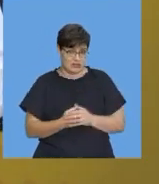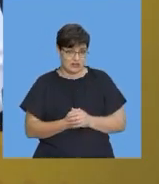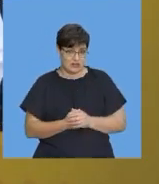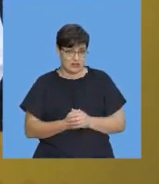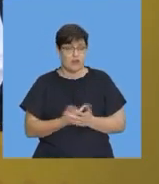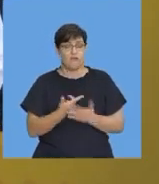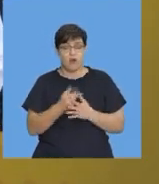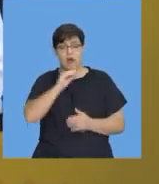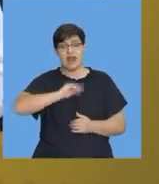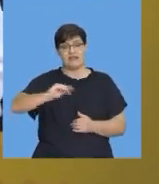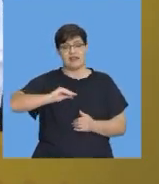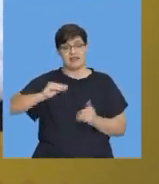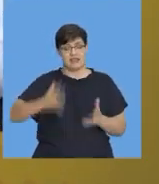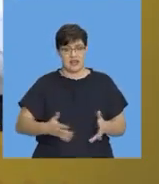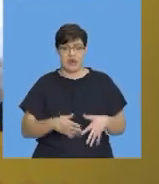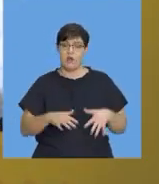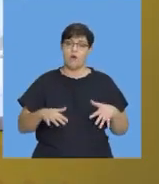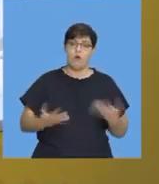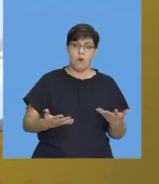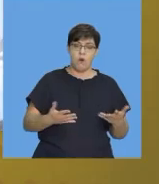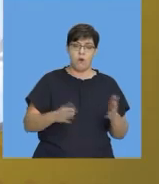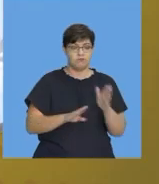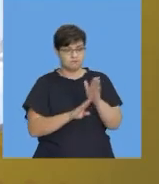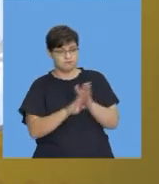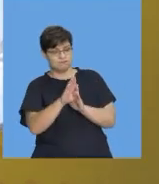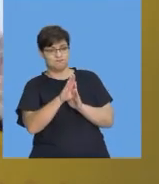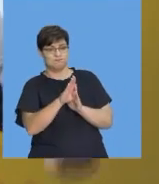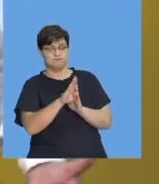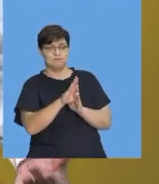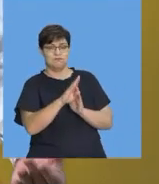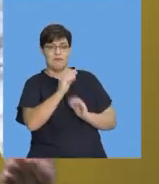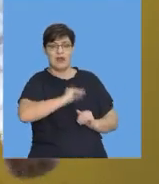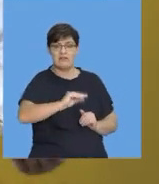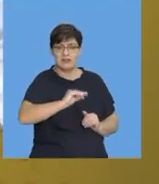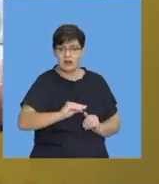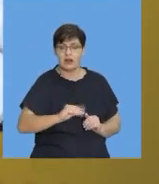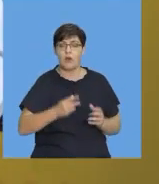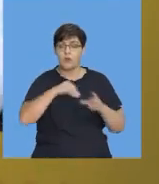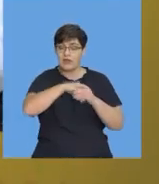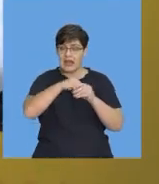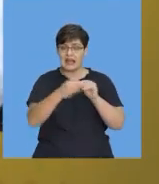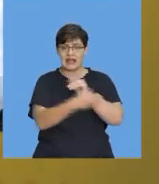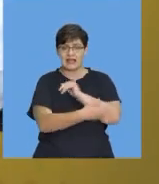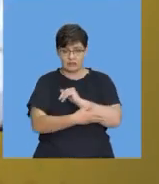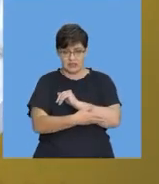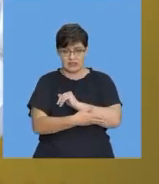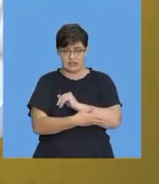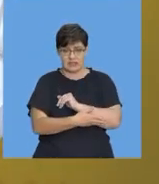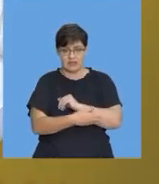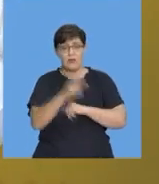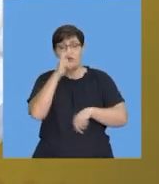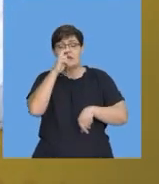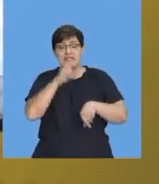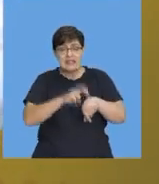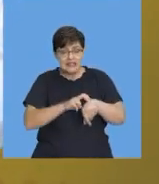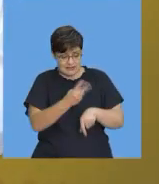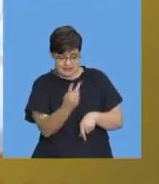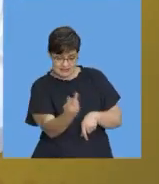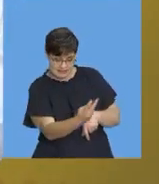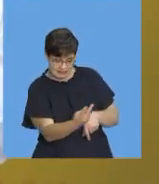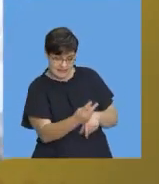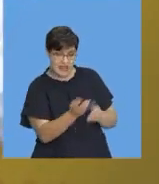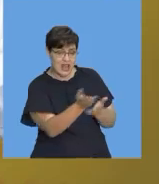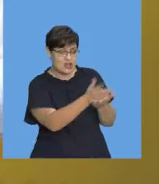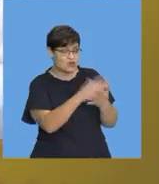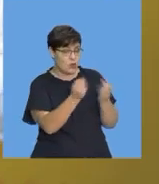investors or to increase investment in a country, we need to protect the shareholders. And if that is